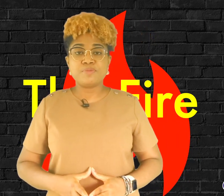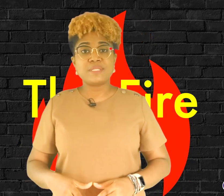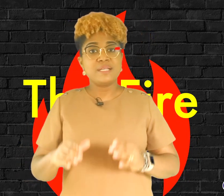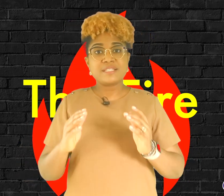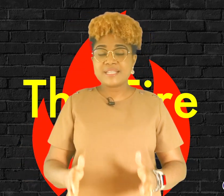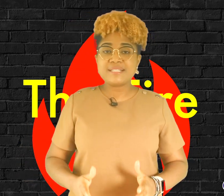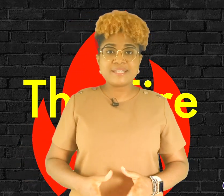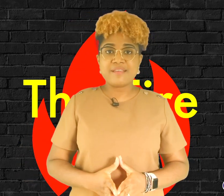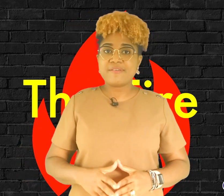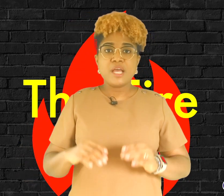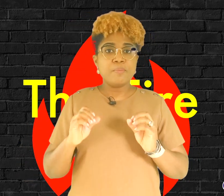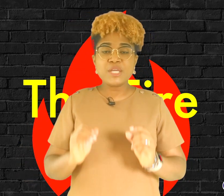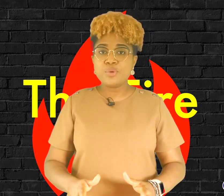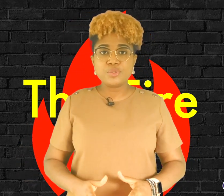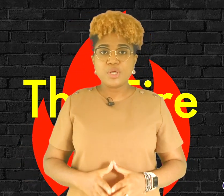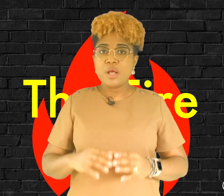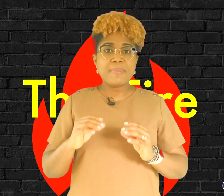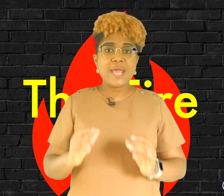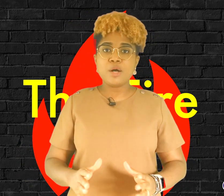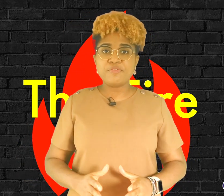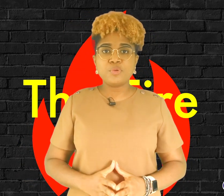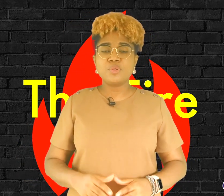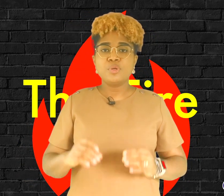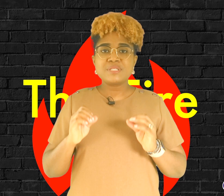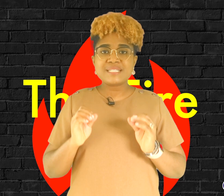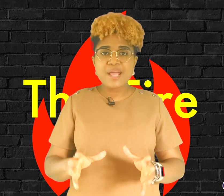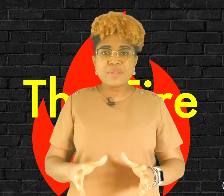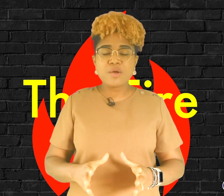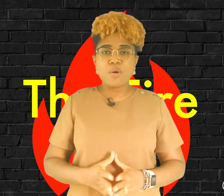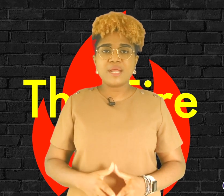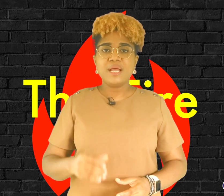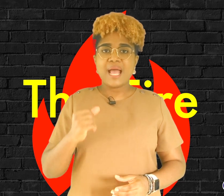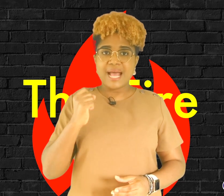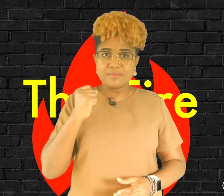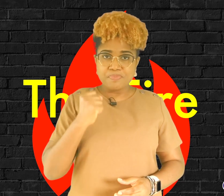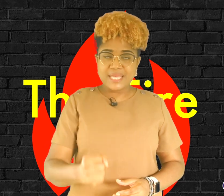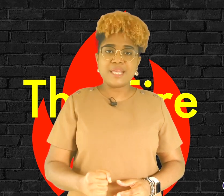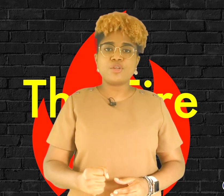safety tips. Stay safe, be good, be helpful, stay